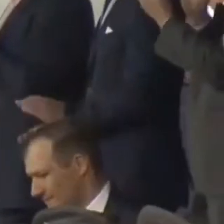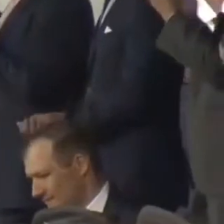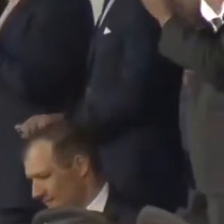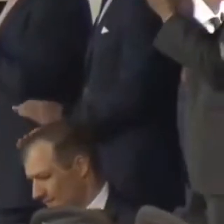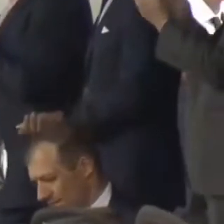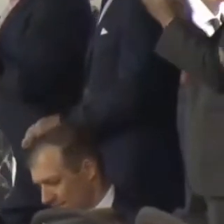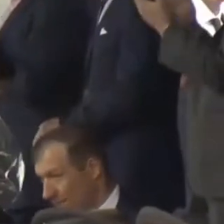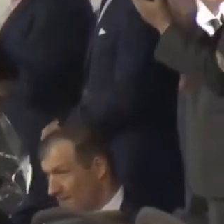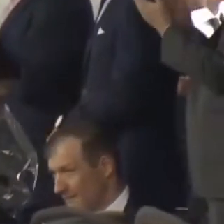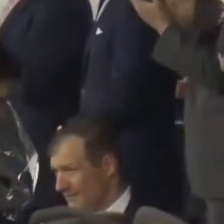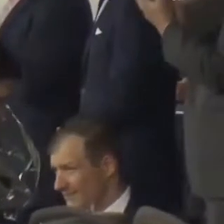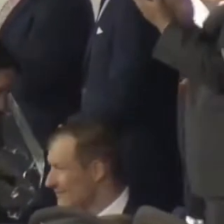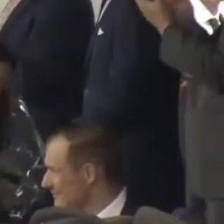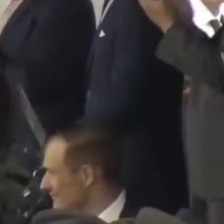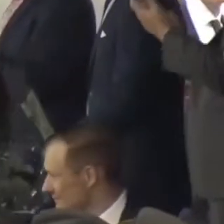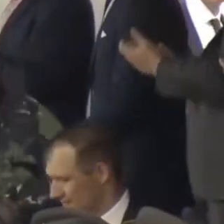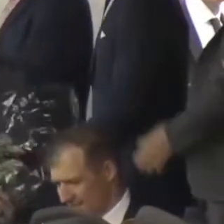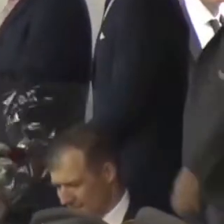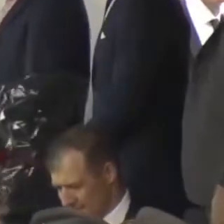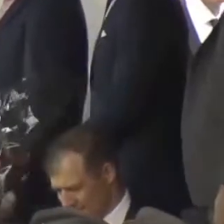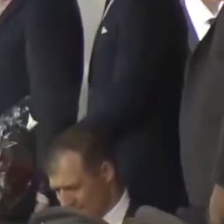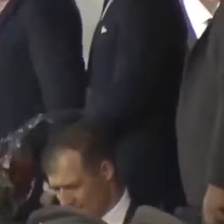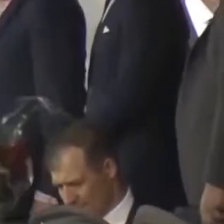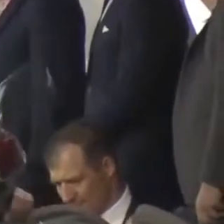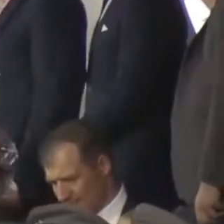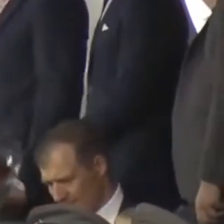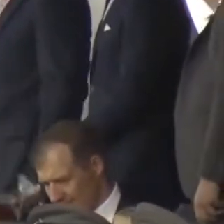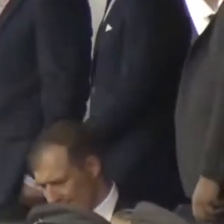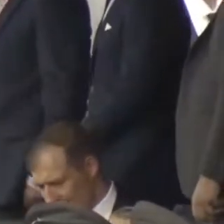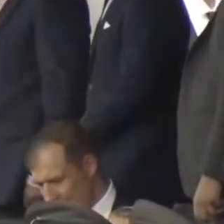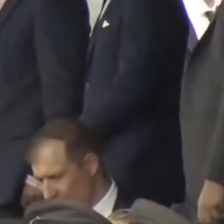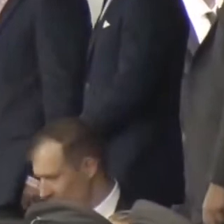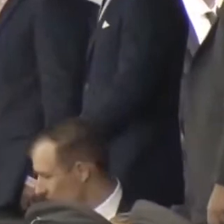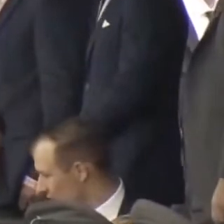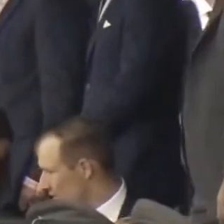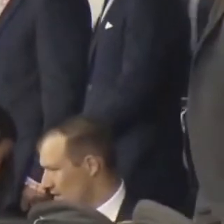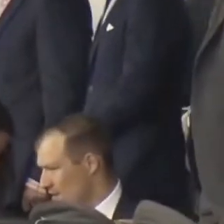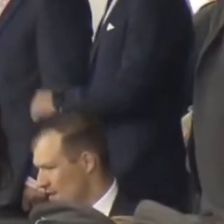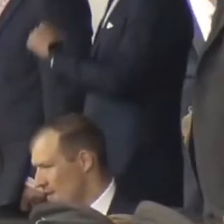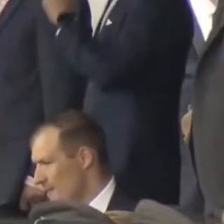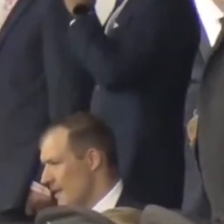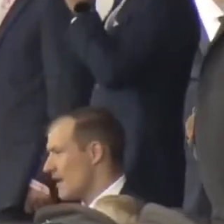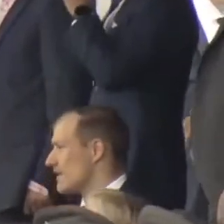A bouquet of yellow roses is also being presented to Mrs. Brown.